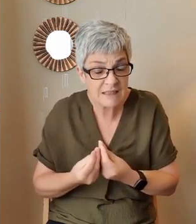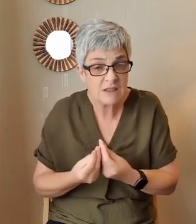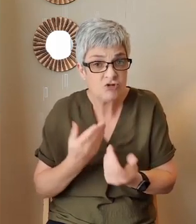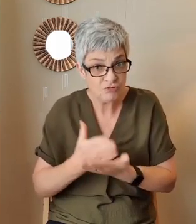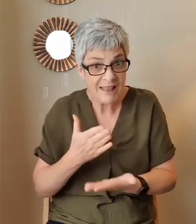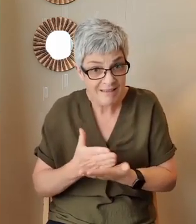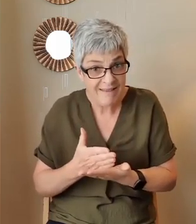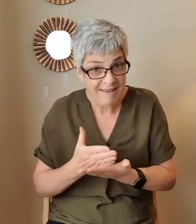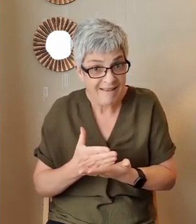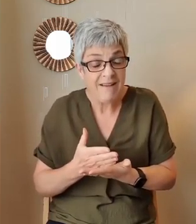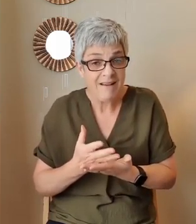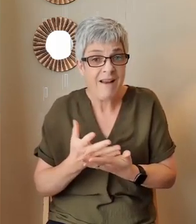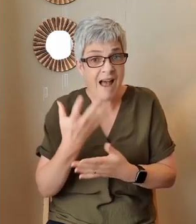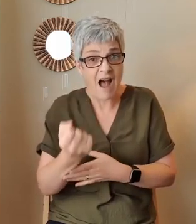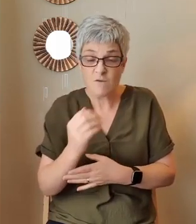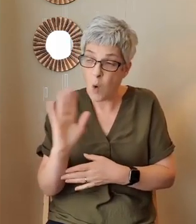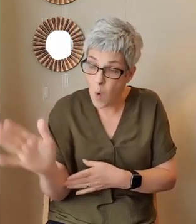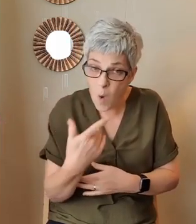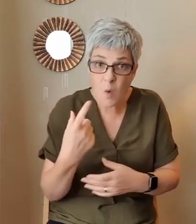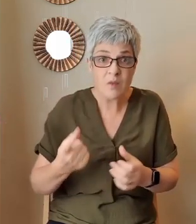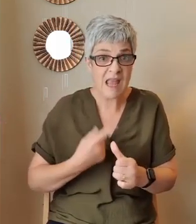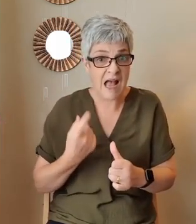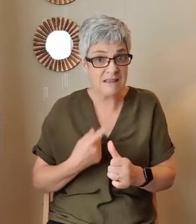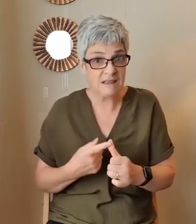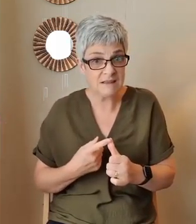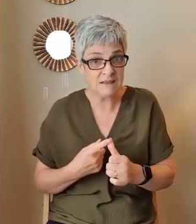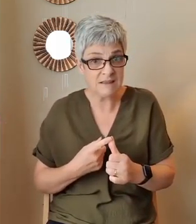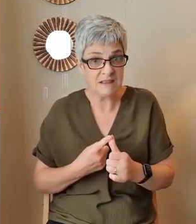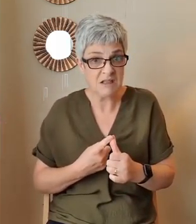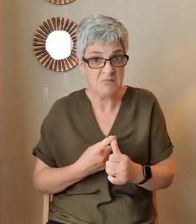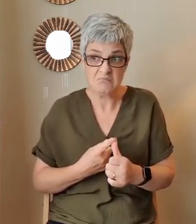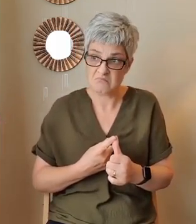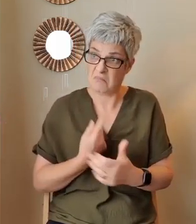you have all the answers and you're sufficient for all things?